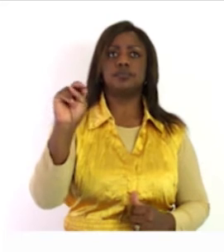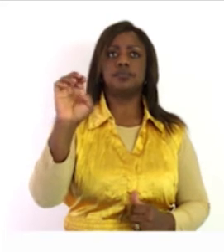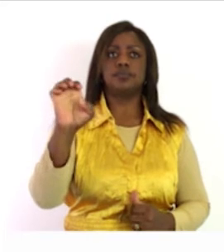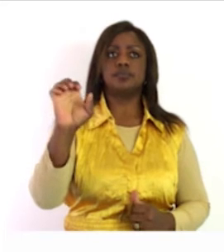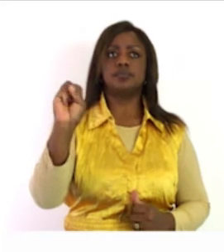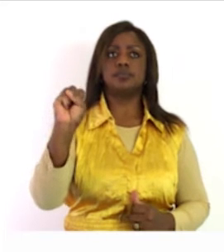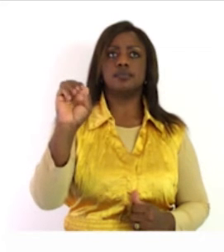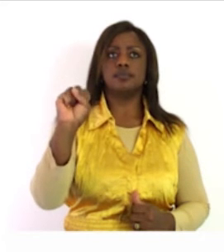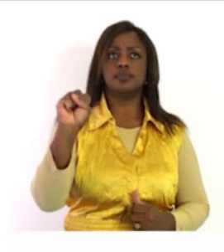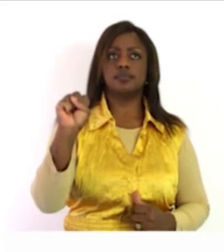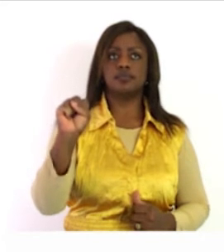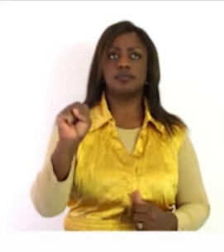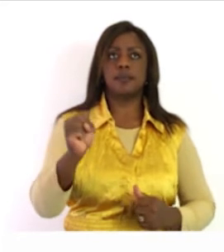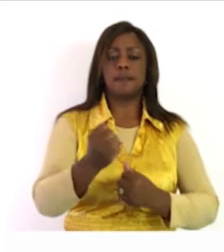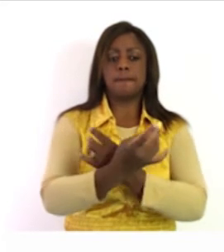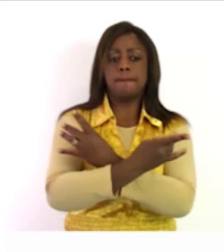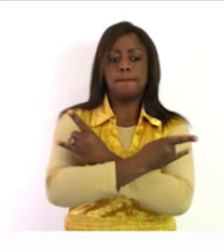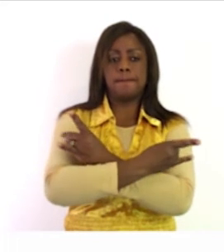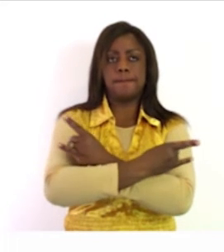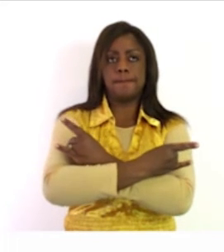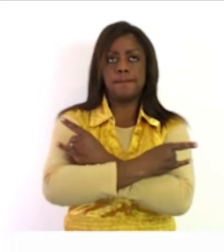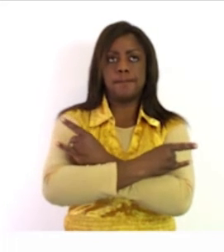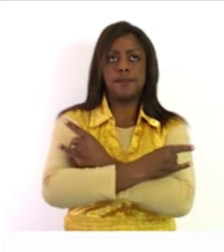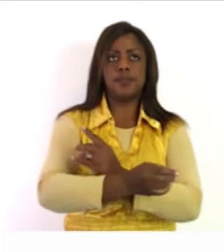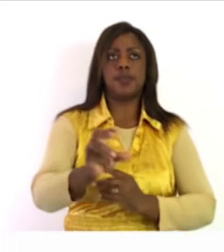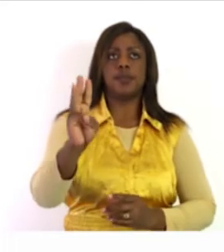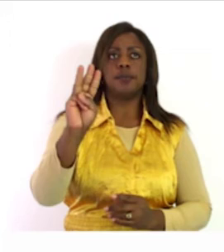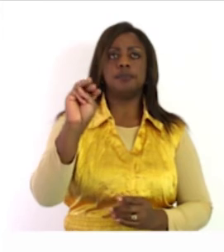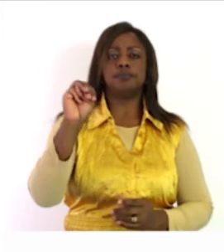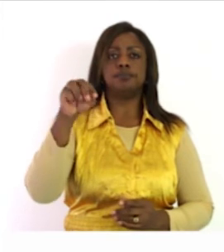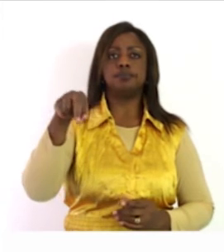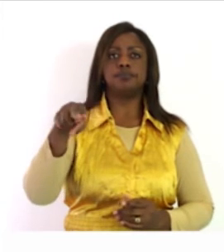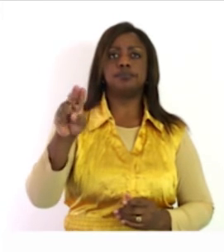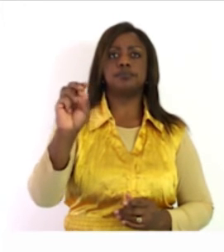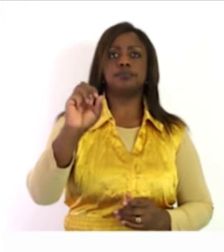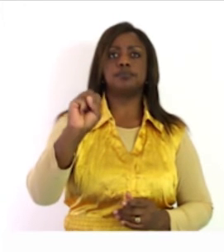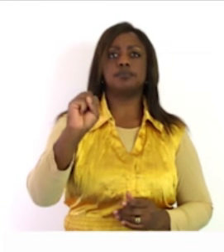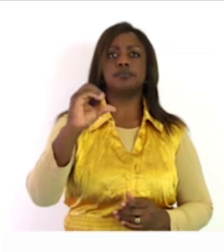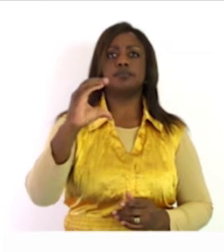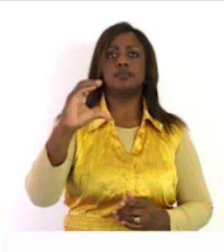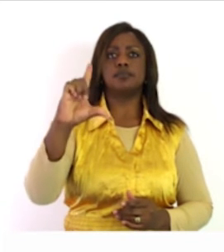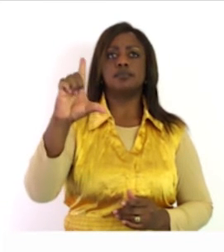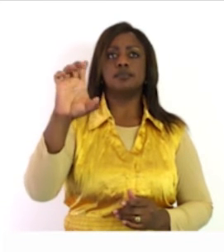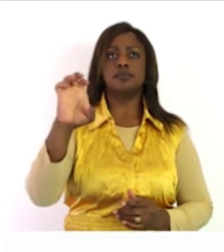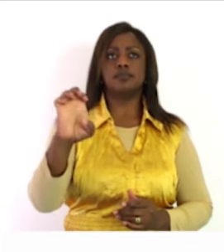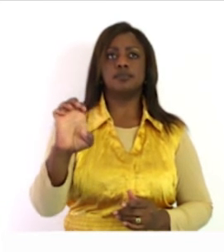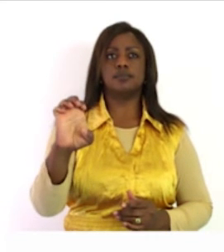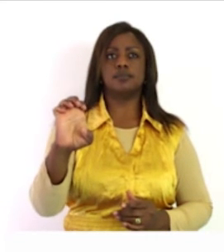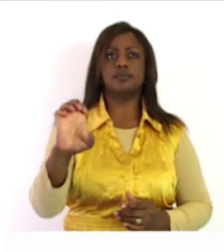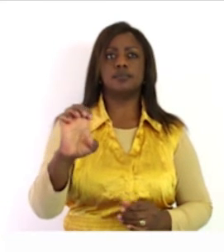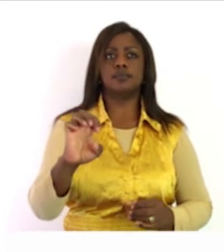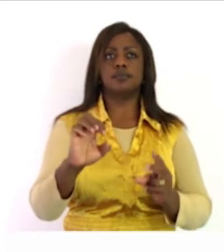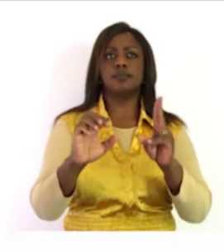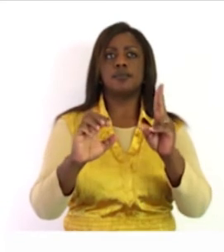and healthy. Muscles, a bundle of fibrous tissue in a human or animal